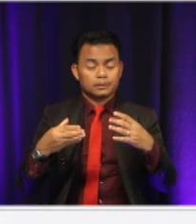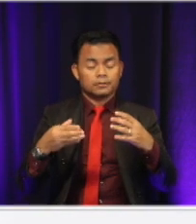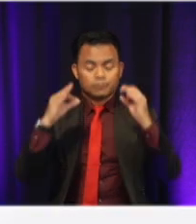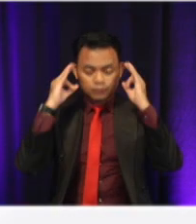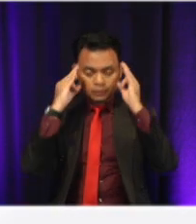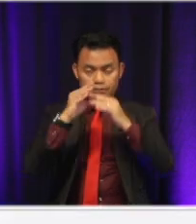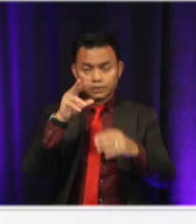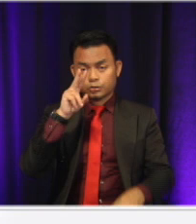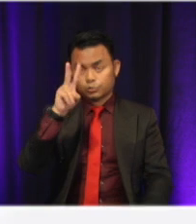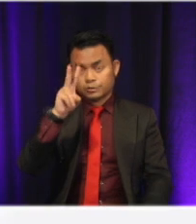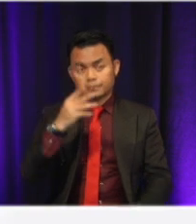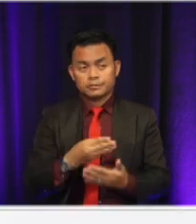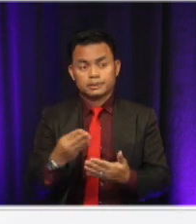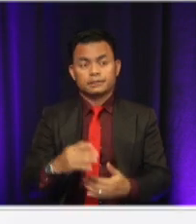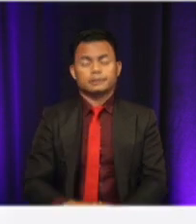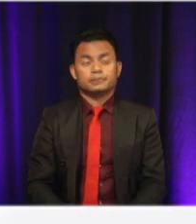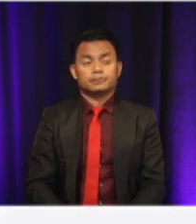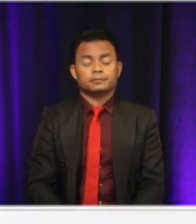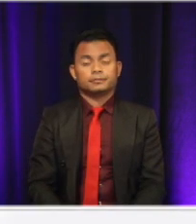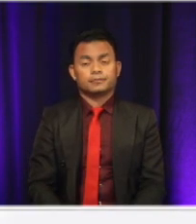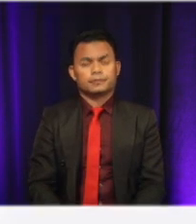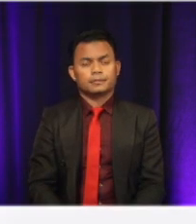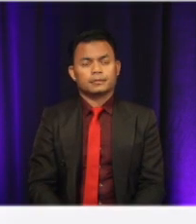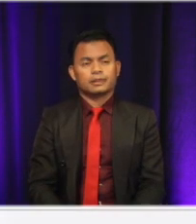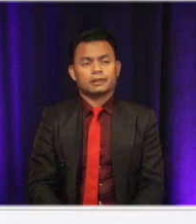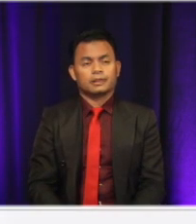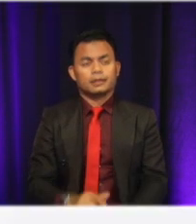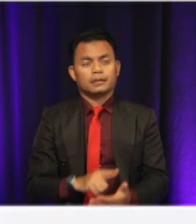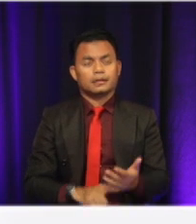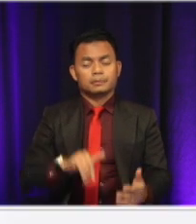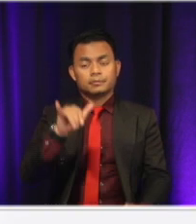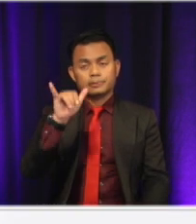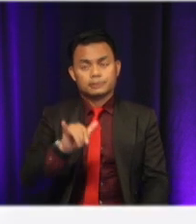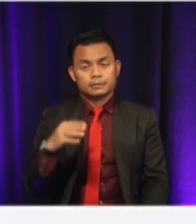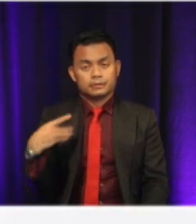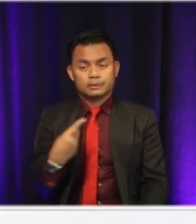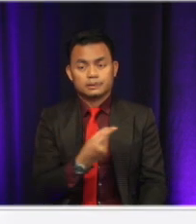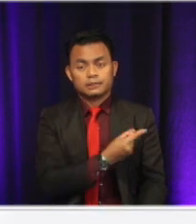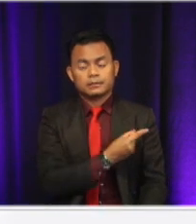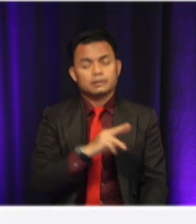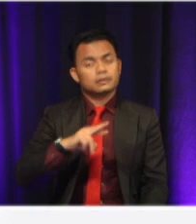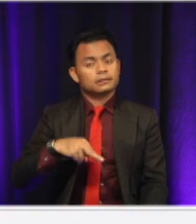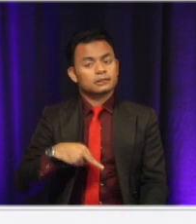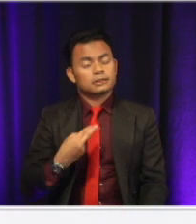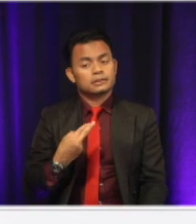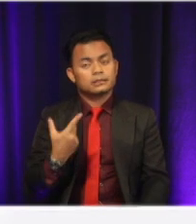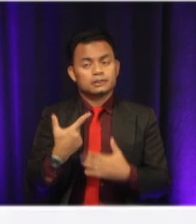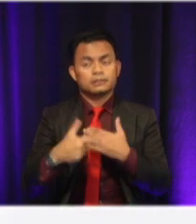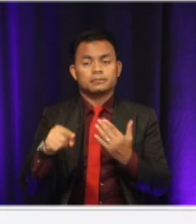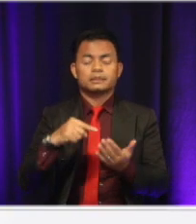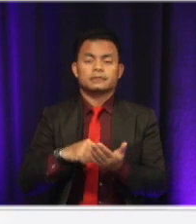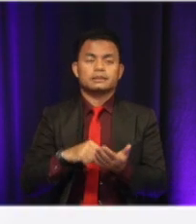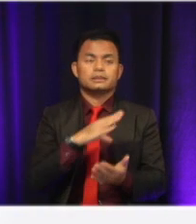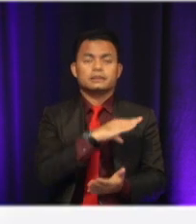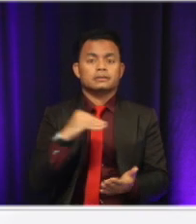our elders? And what do they mean when they say the best in life? As those points on